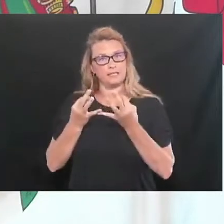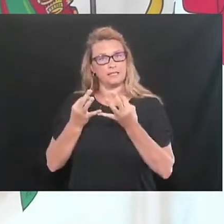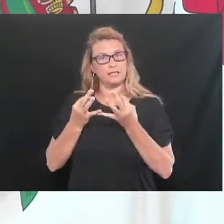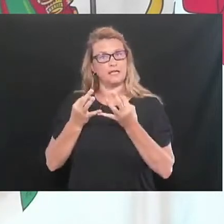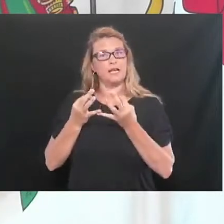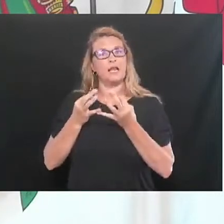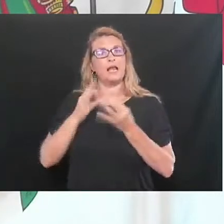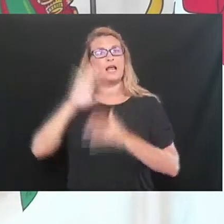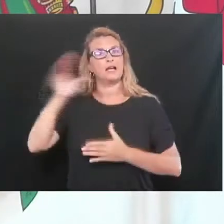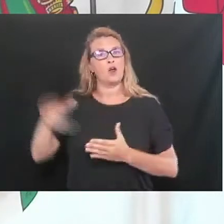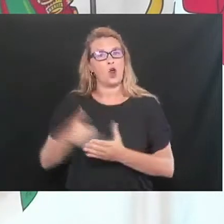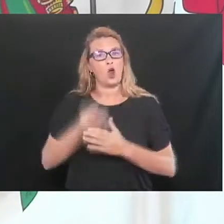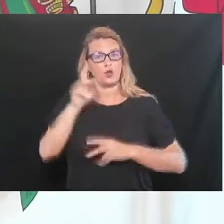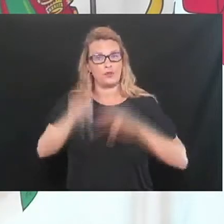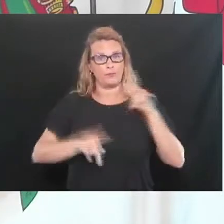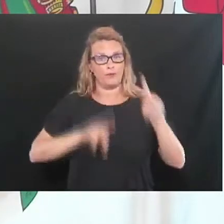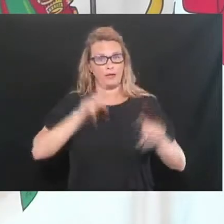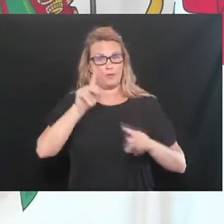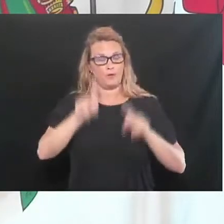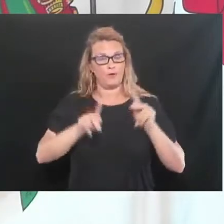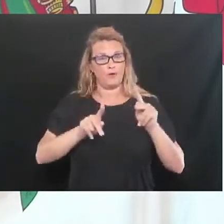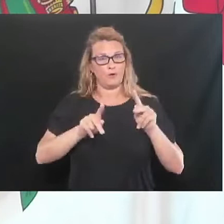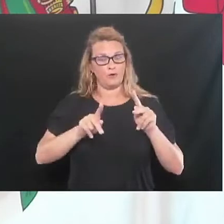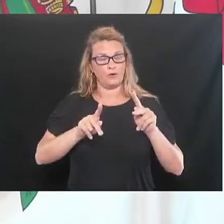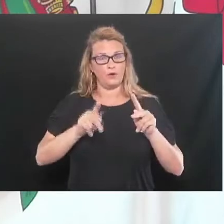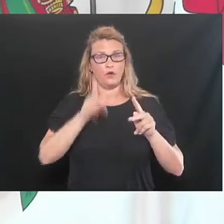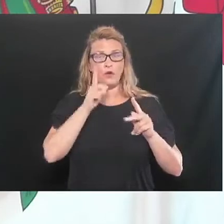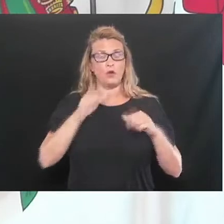all those that have